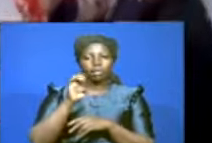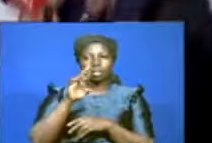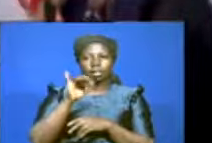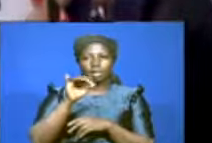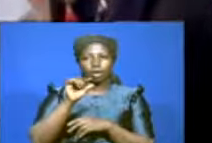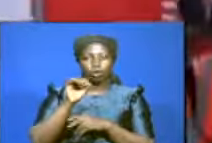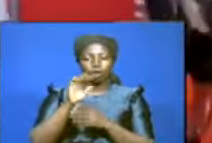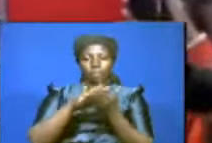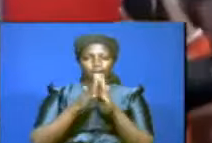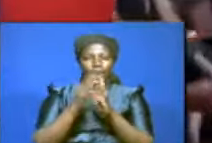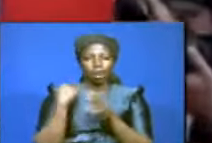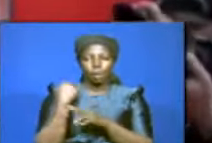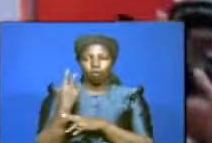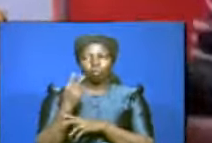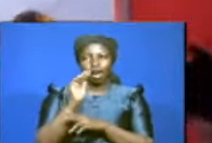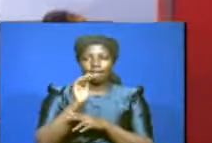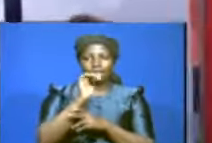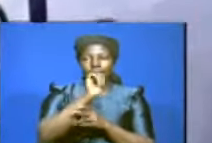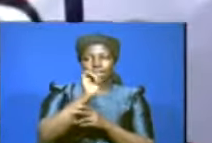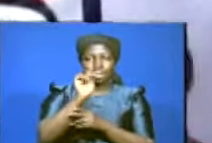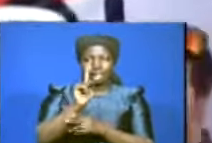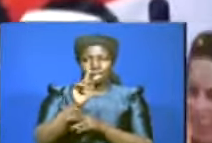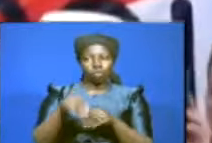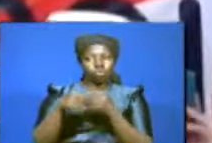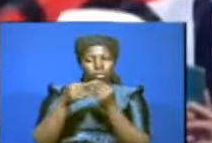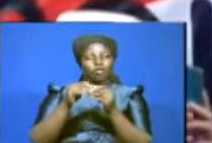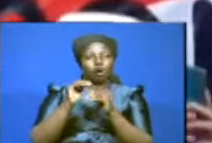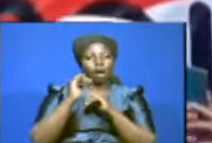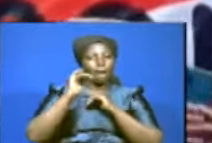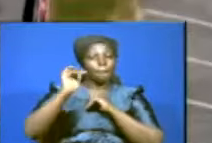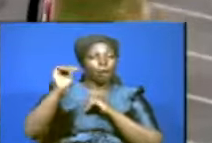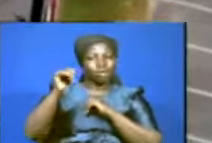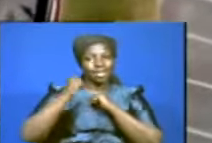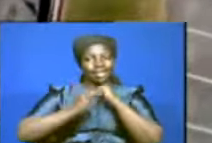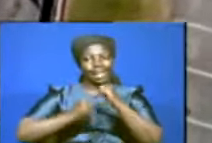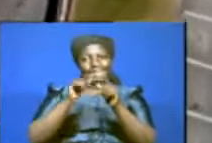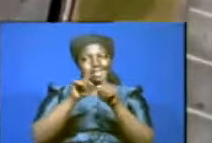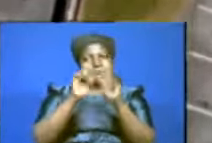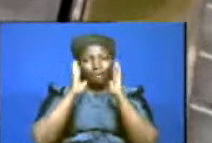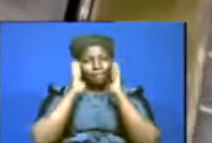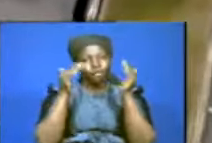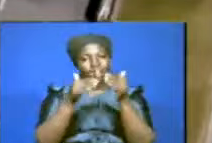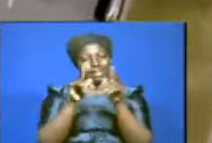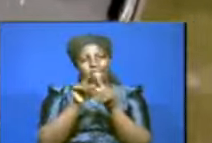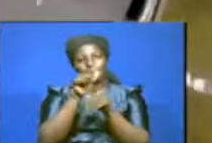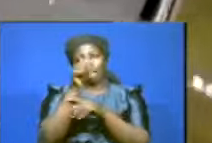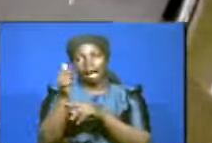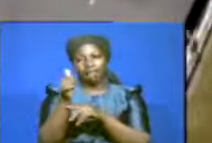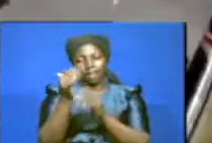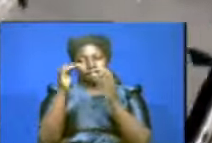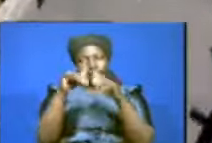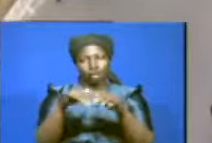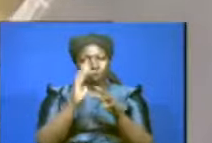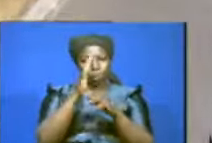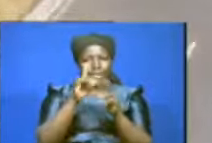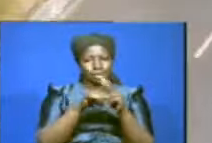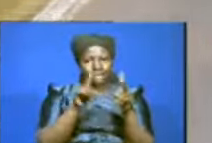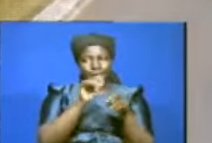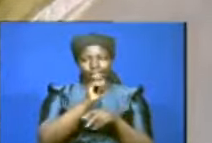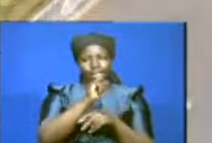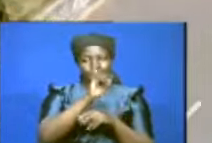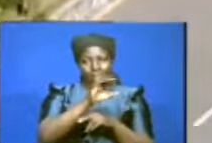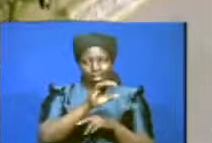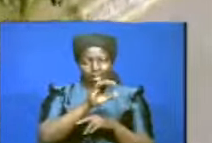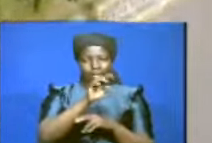to Athletics Kenya to give mountain running the same attention as the other events. The race will start at AIC Lelgotet Junction along Maraba